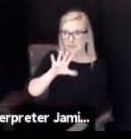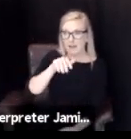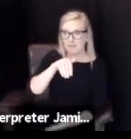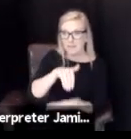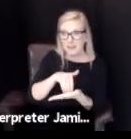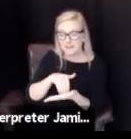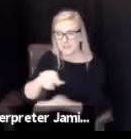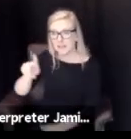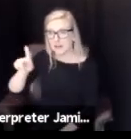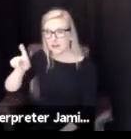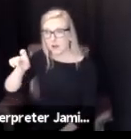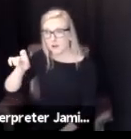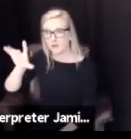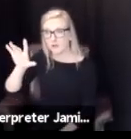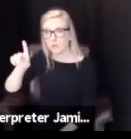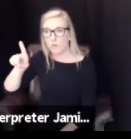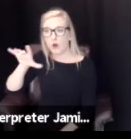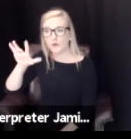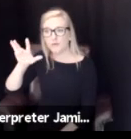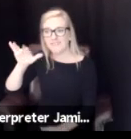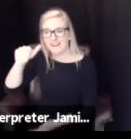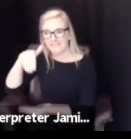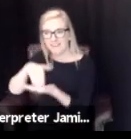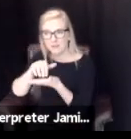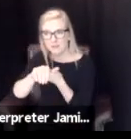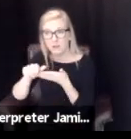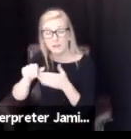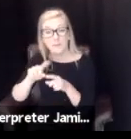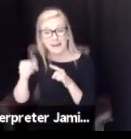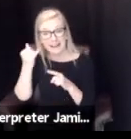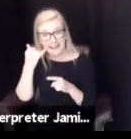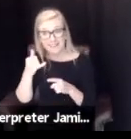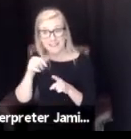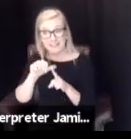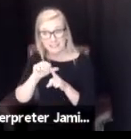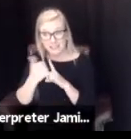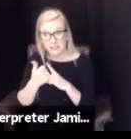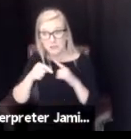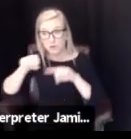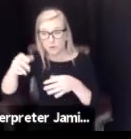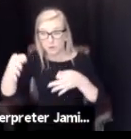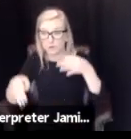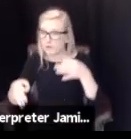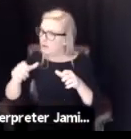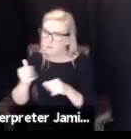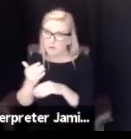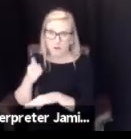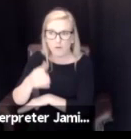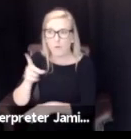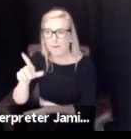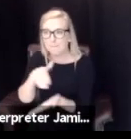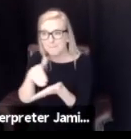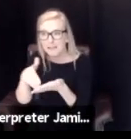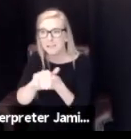$125,000, but those that go to trial could be well into the millions of dollars when all is said and